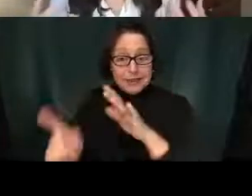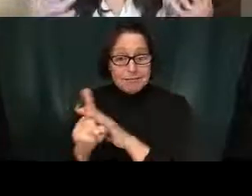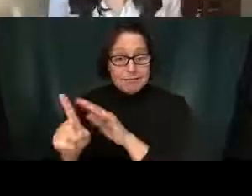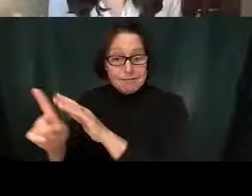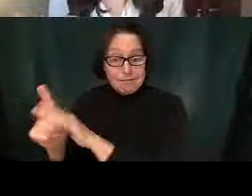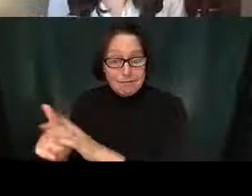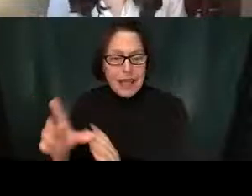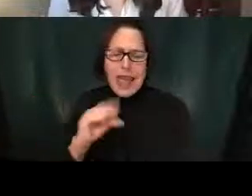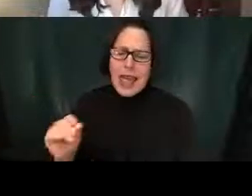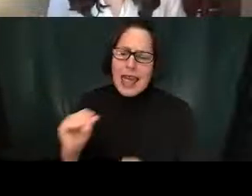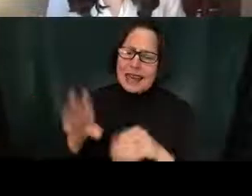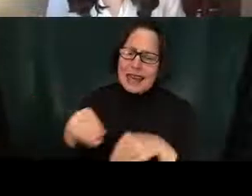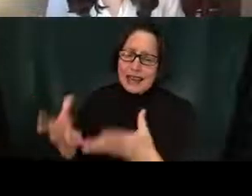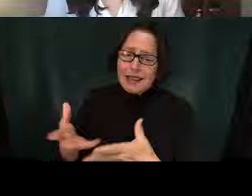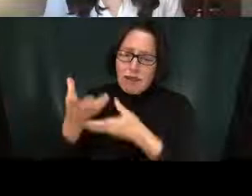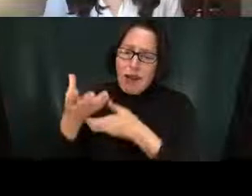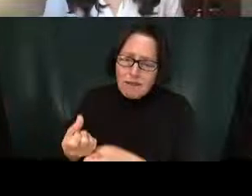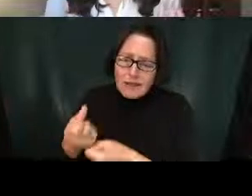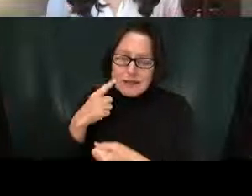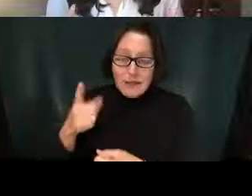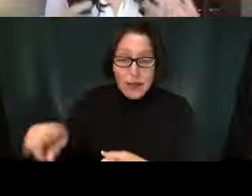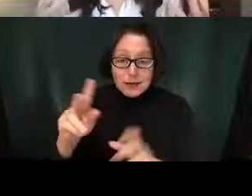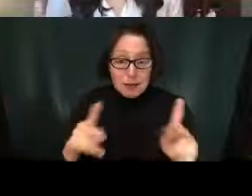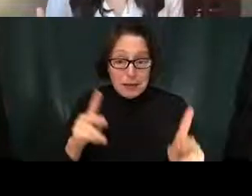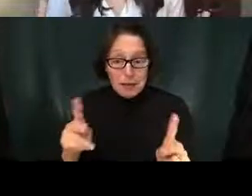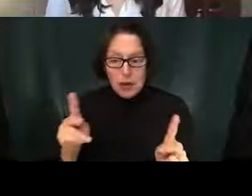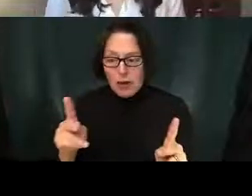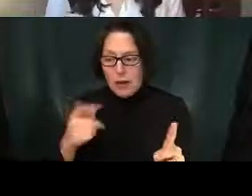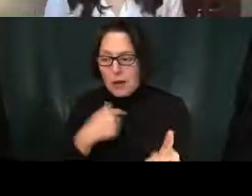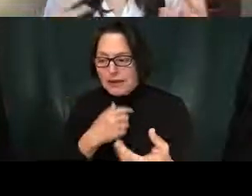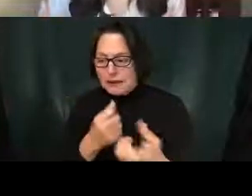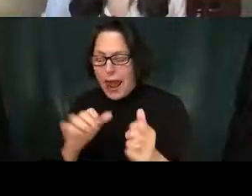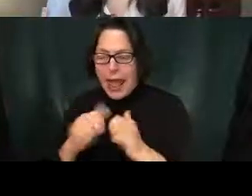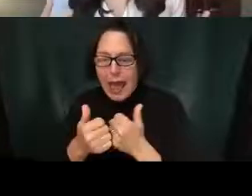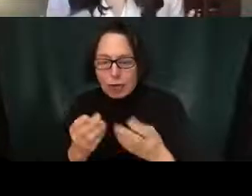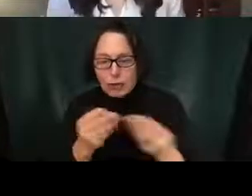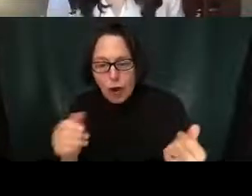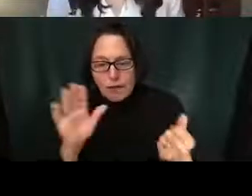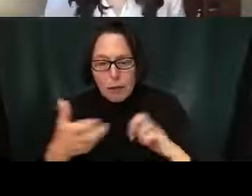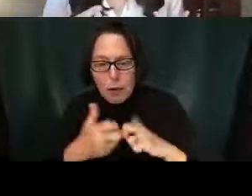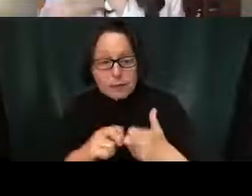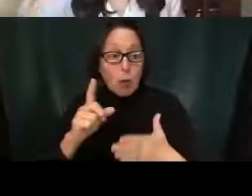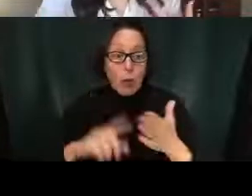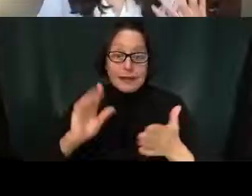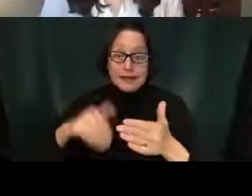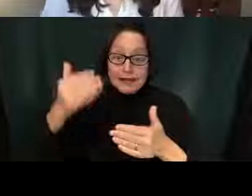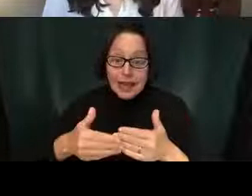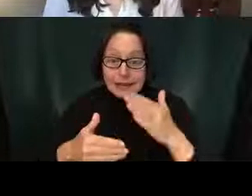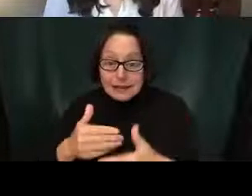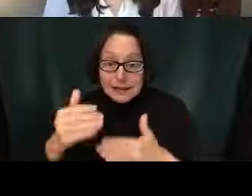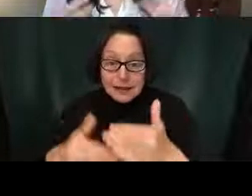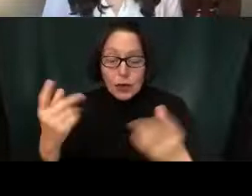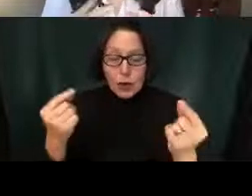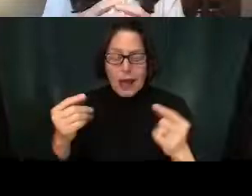instill confidence in the people that we're supporting about how to solve problems, about what next step to take, and how they can take